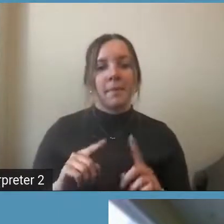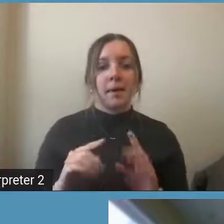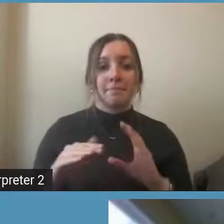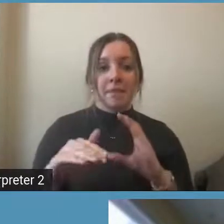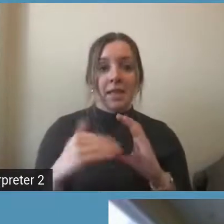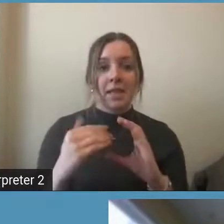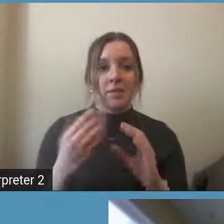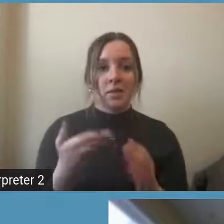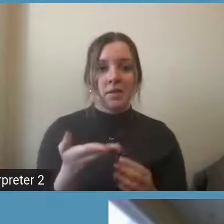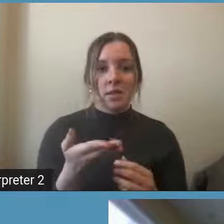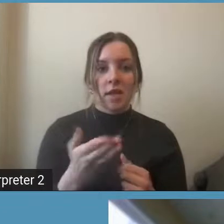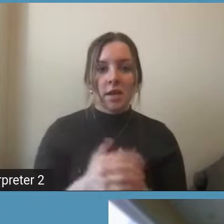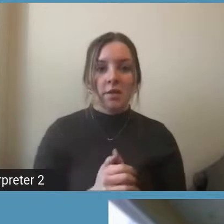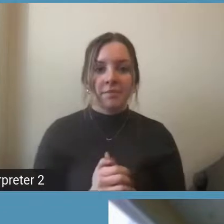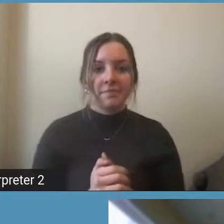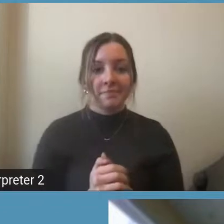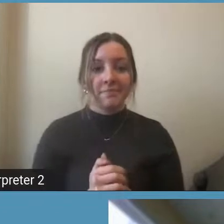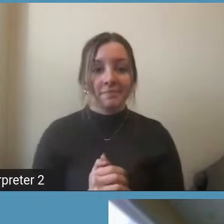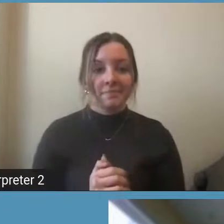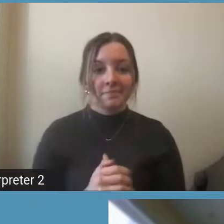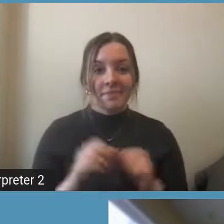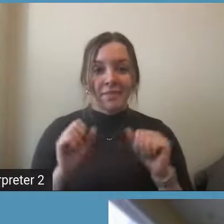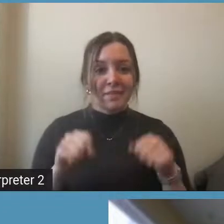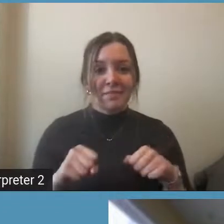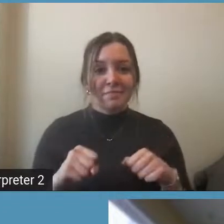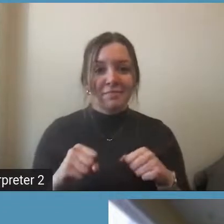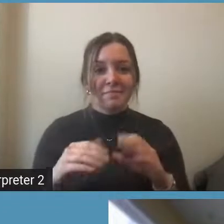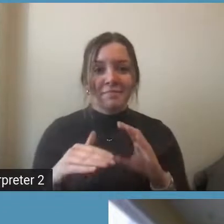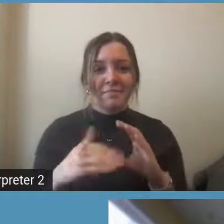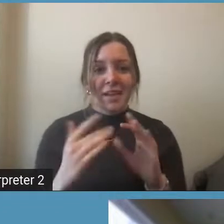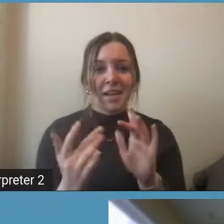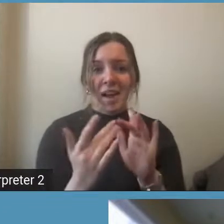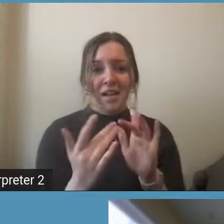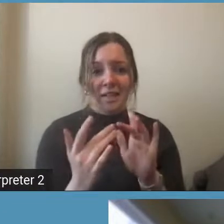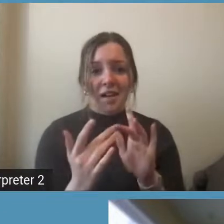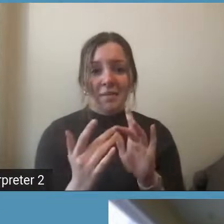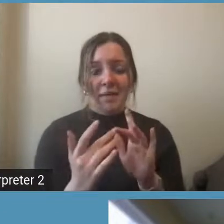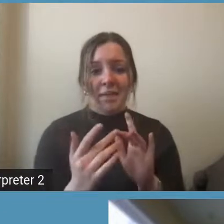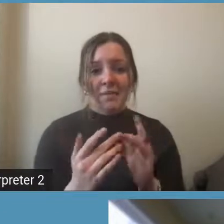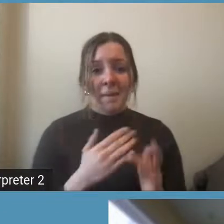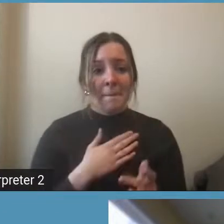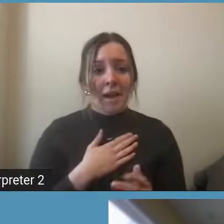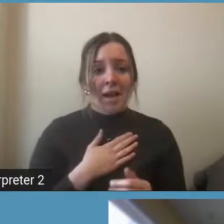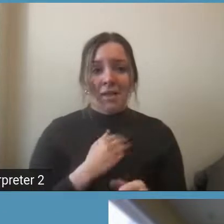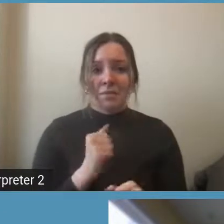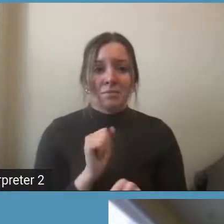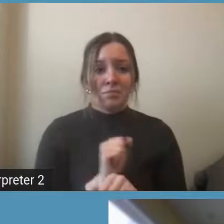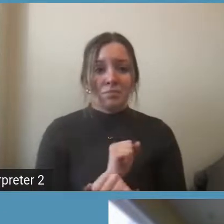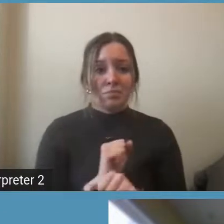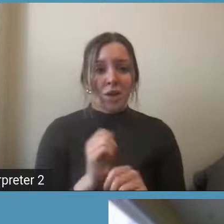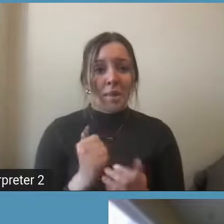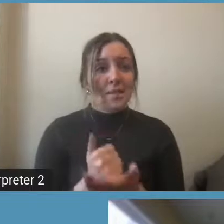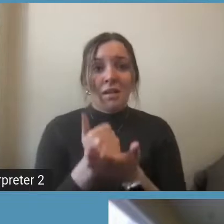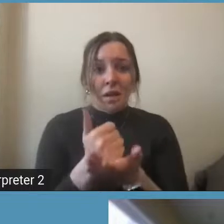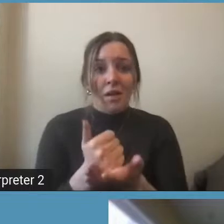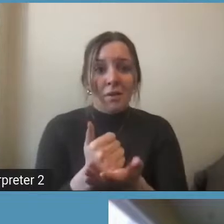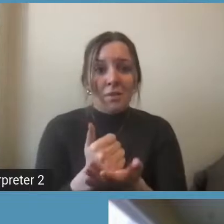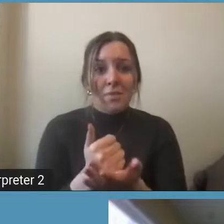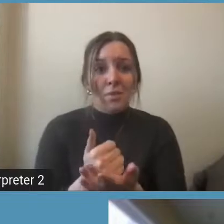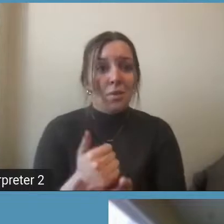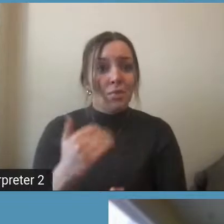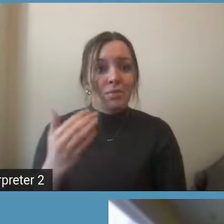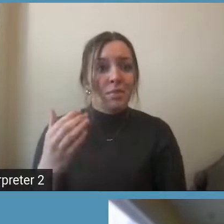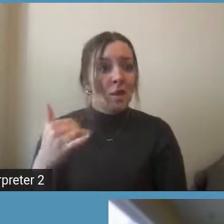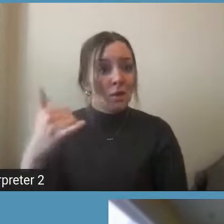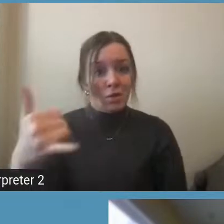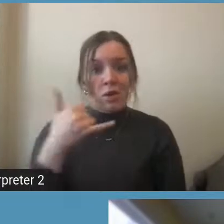my job. My job is not to sell. My job is to help. People call me all the time, and we hear what